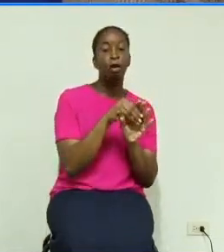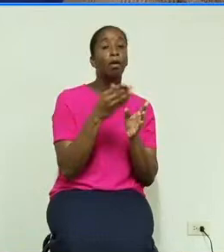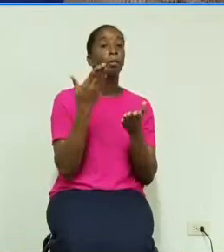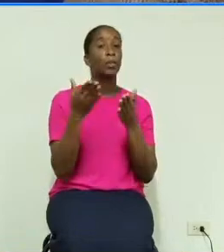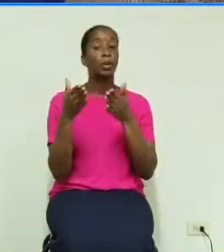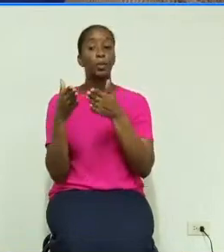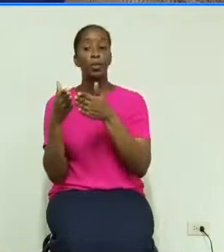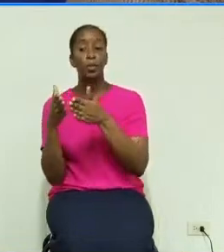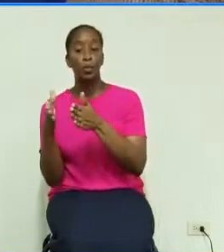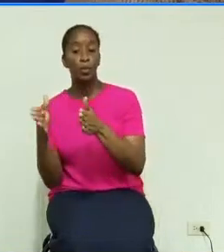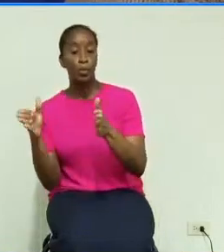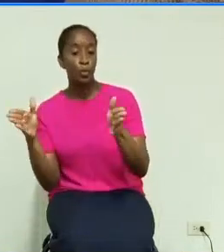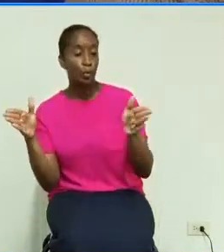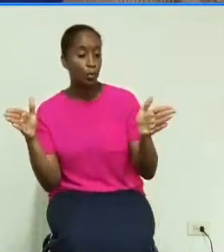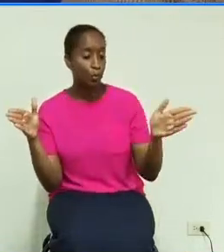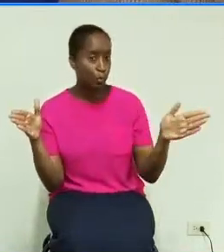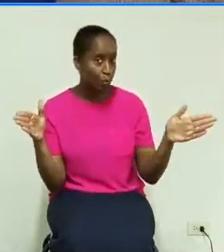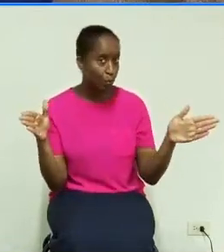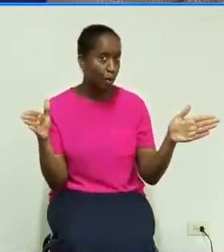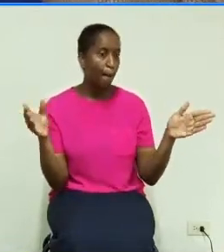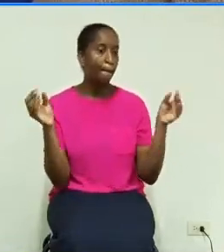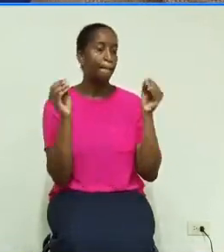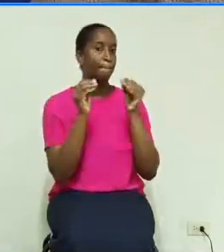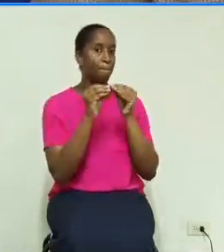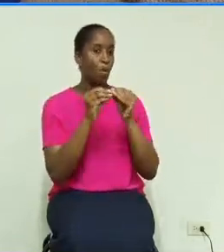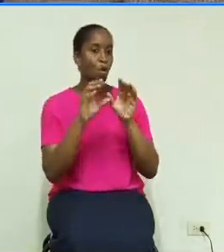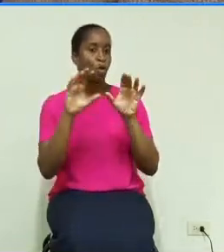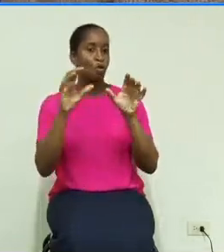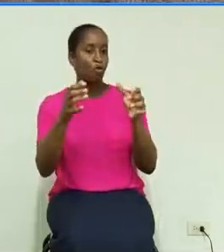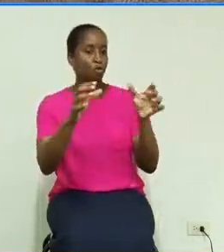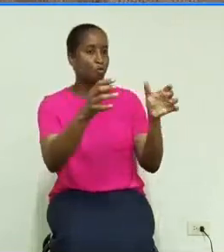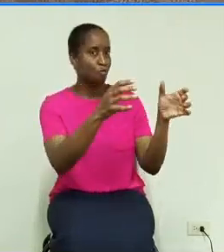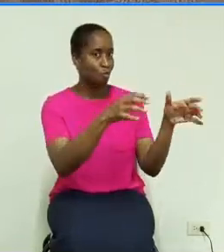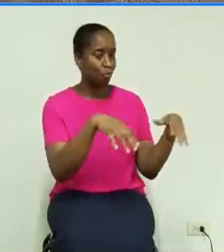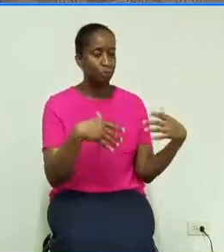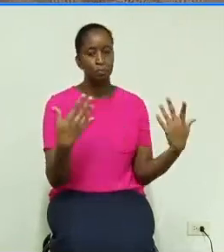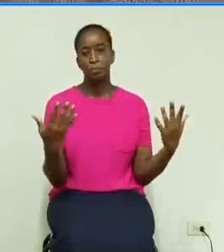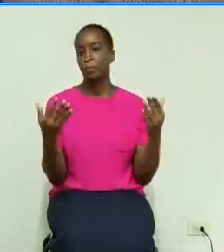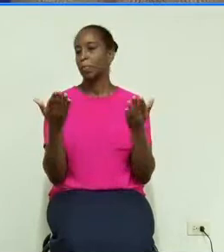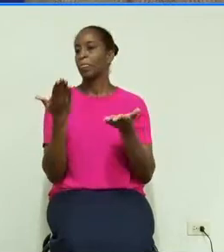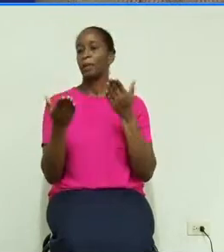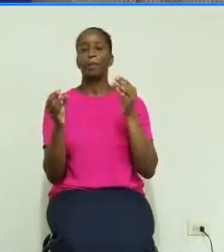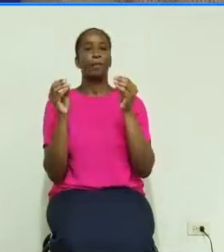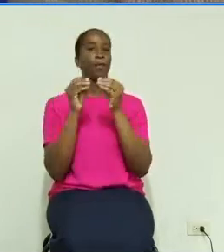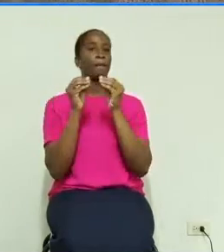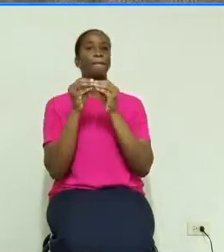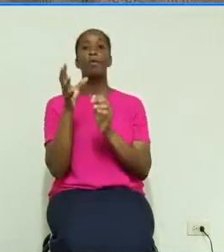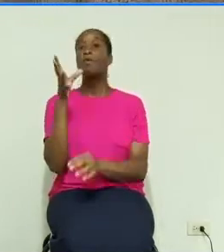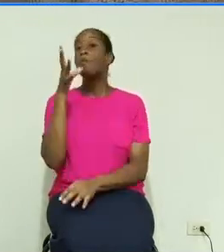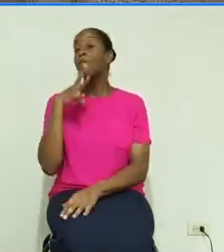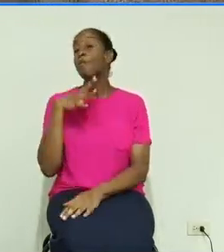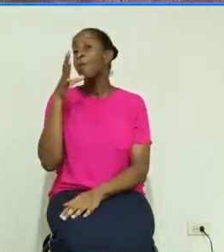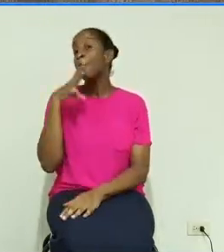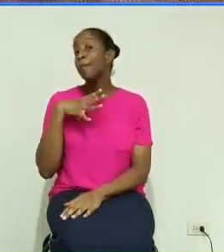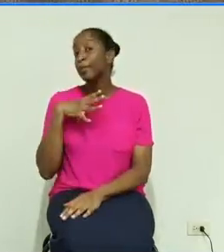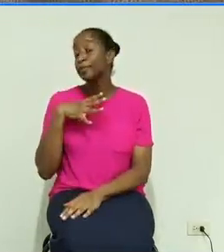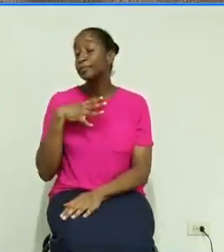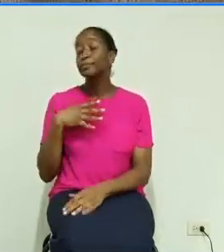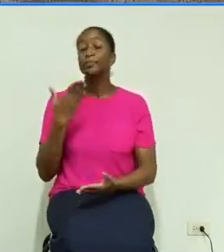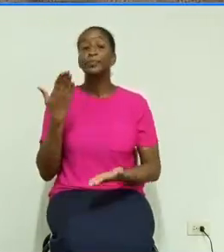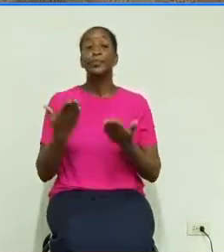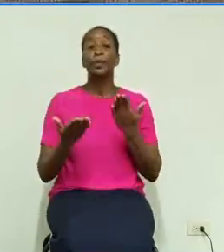more women, as has been mentioned before. We might have persons who